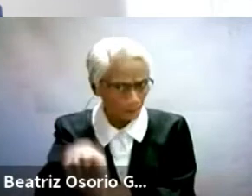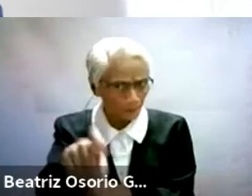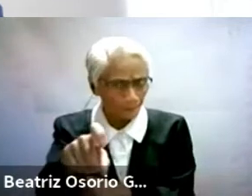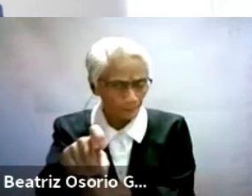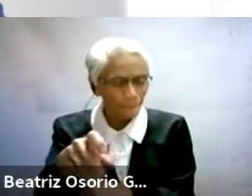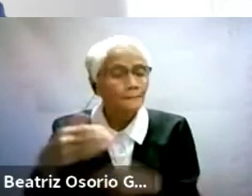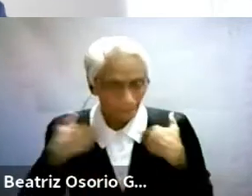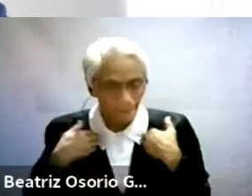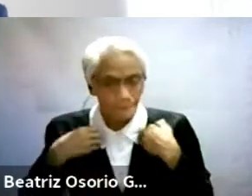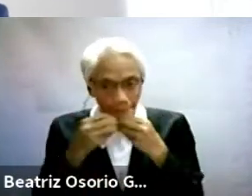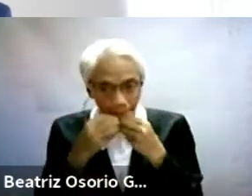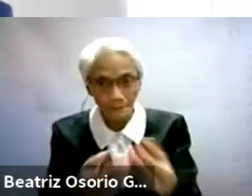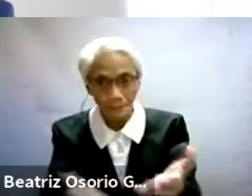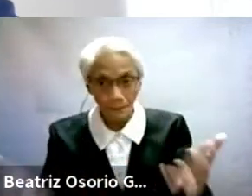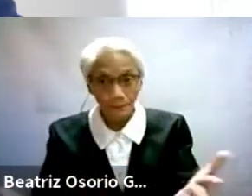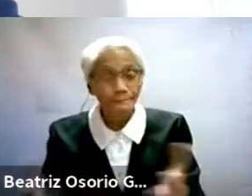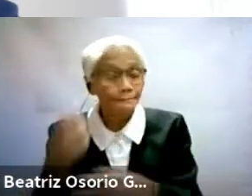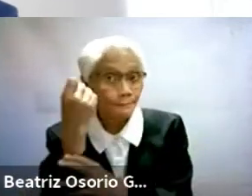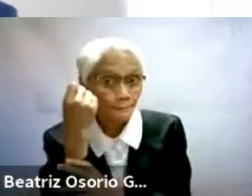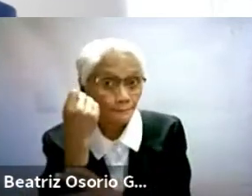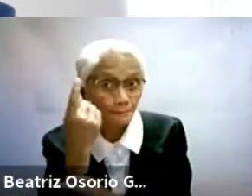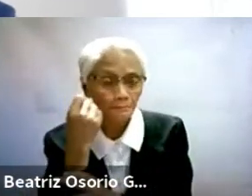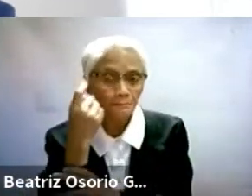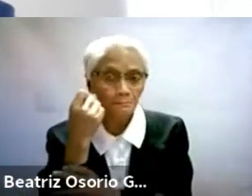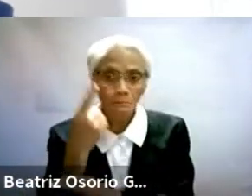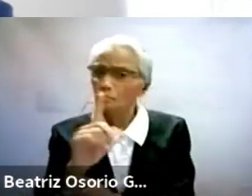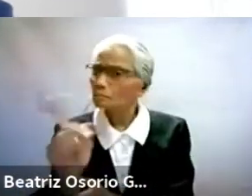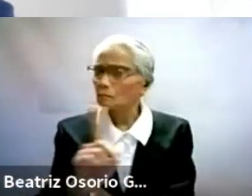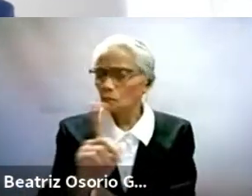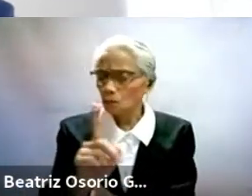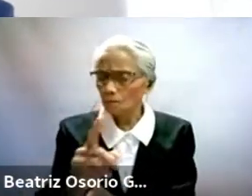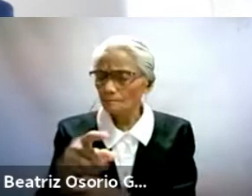embed it with the understanding that what it holds